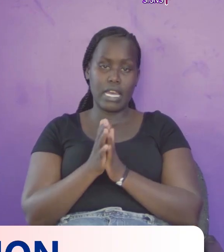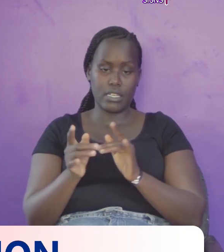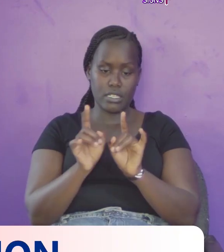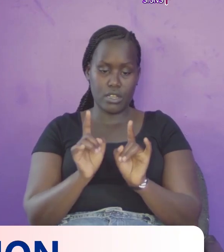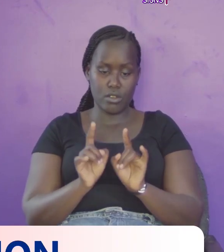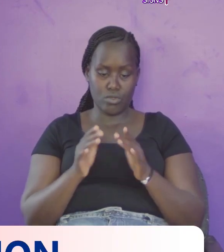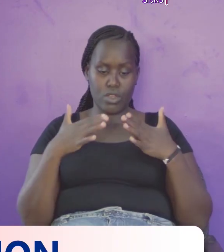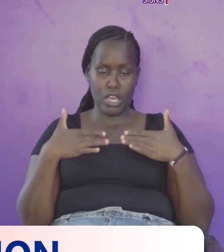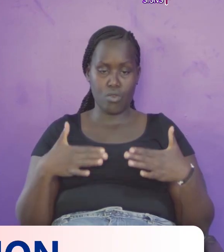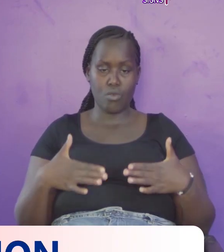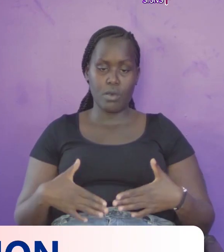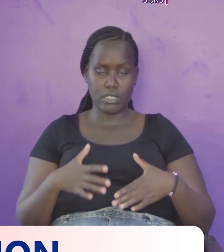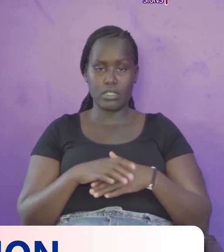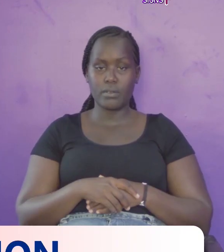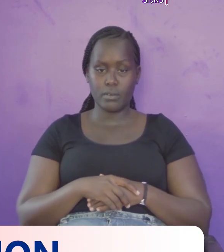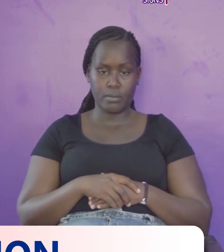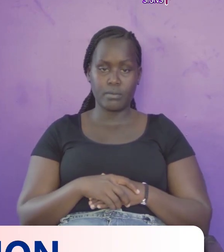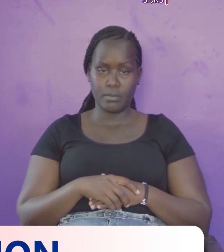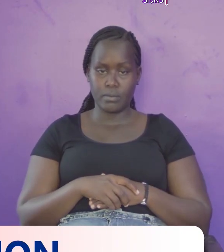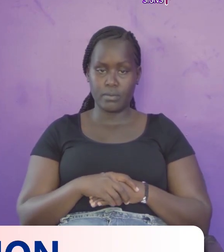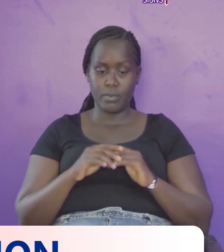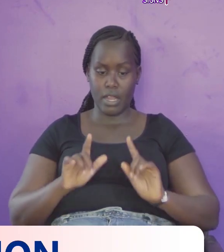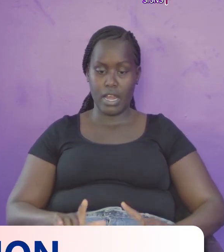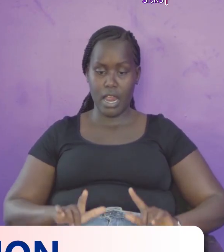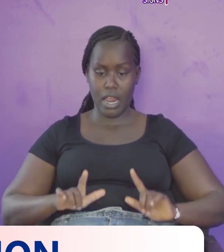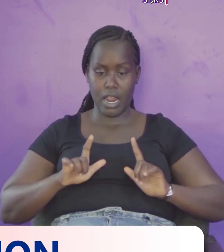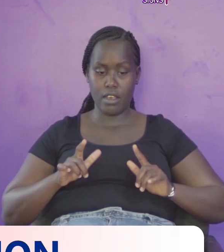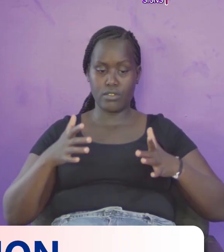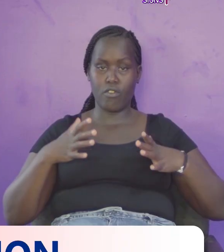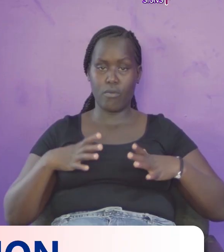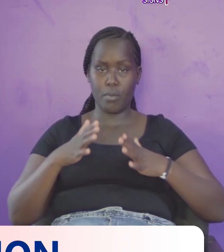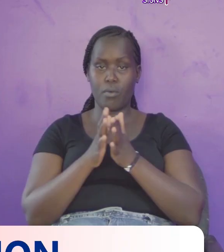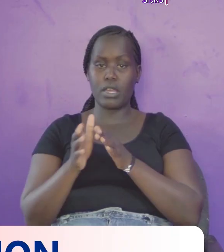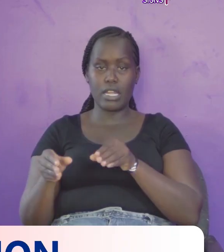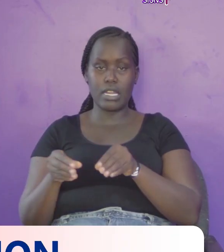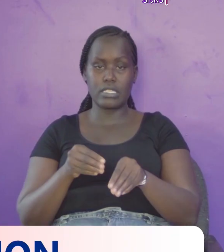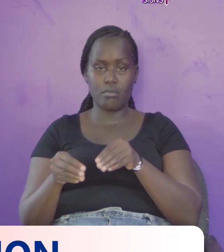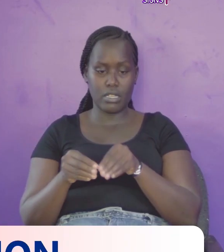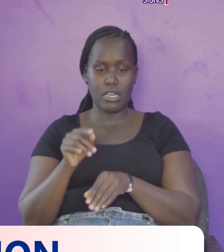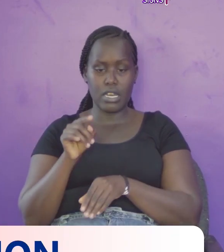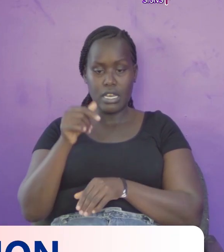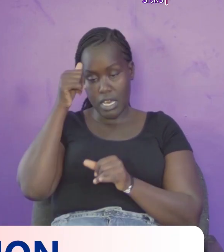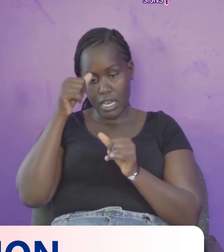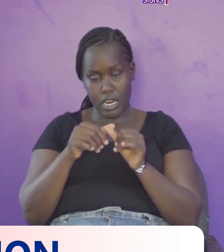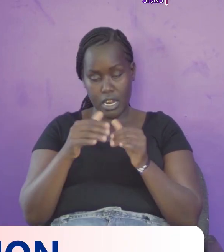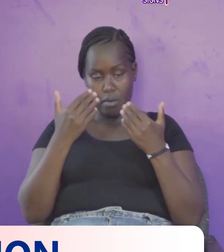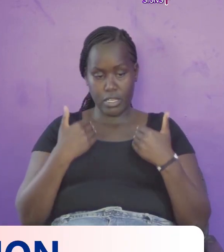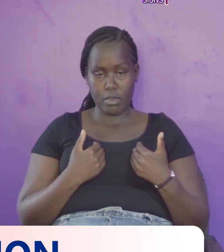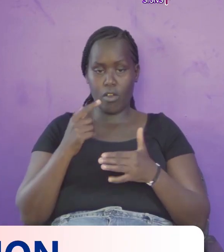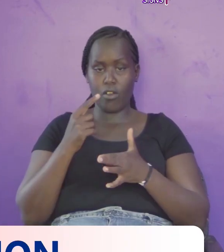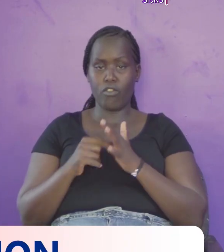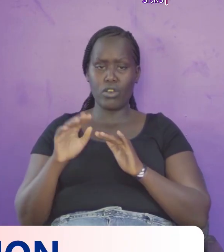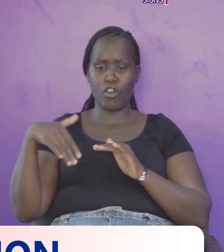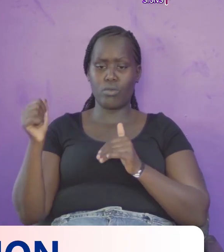human yes, lives of people with disability. This reminds me of what used to happen in